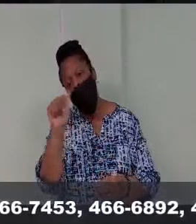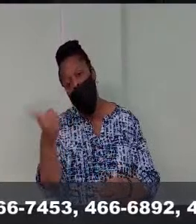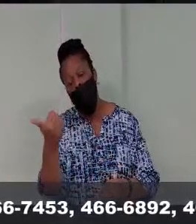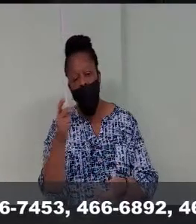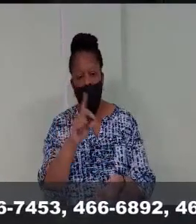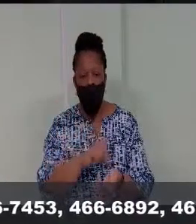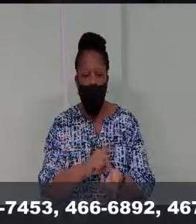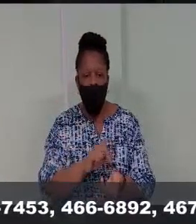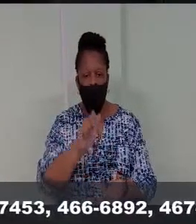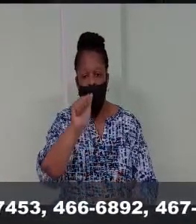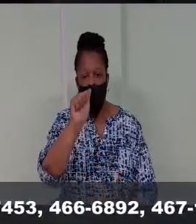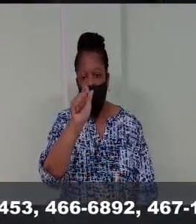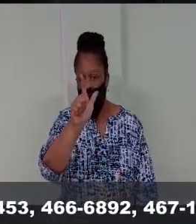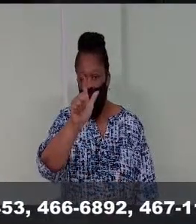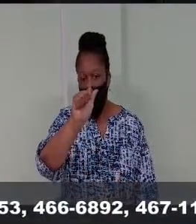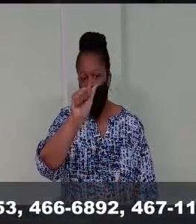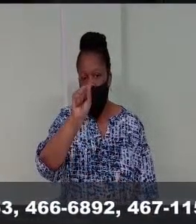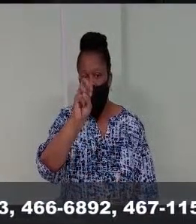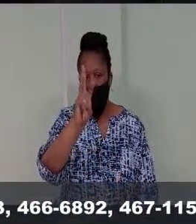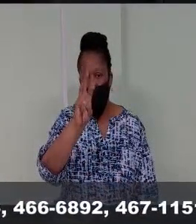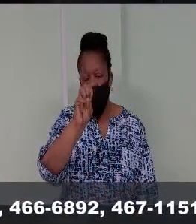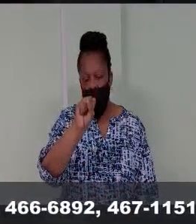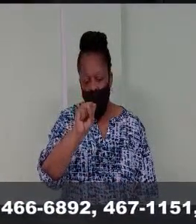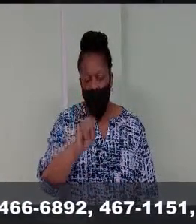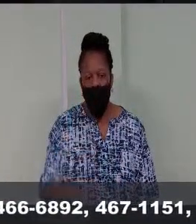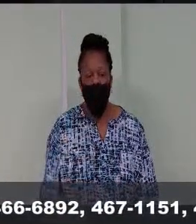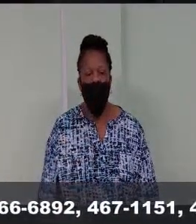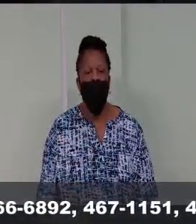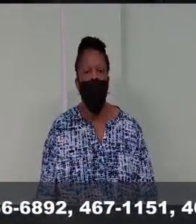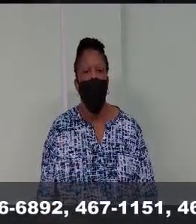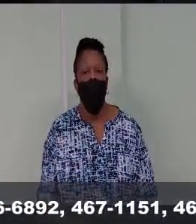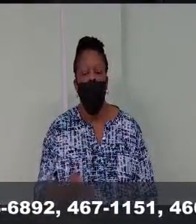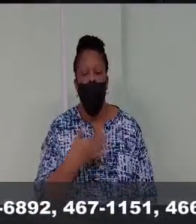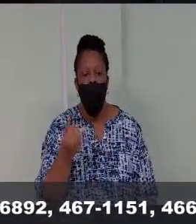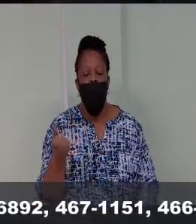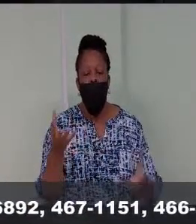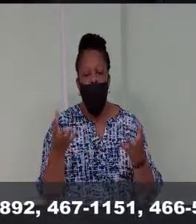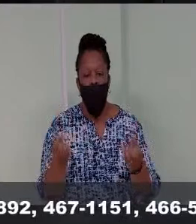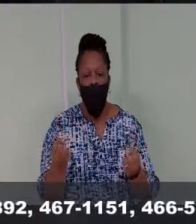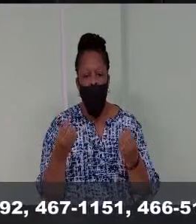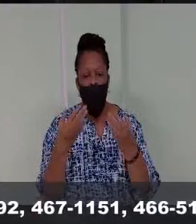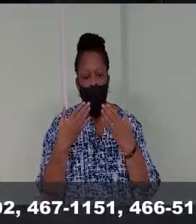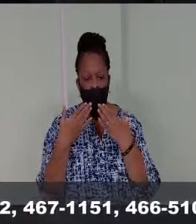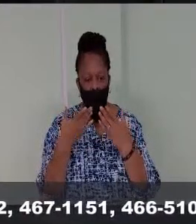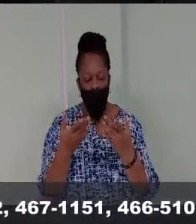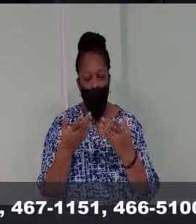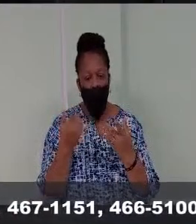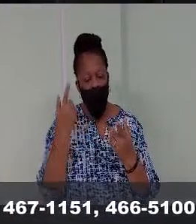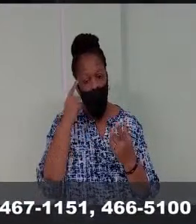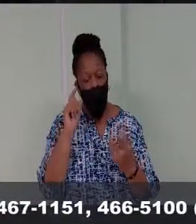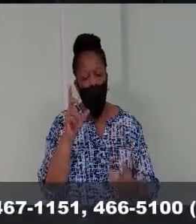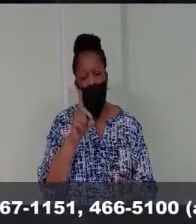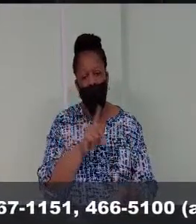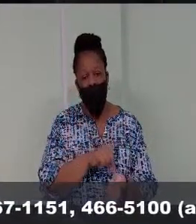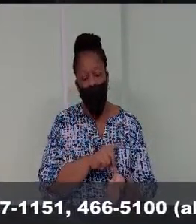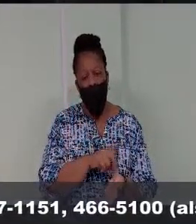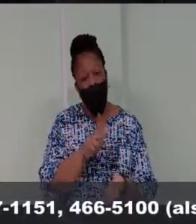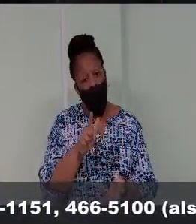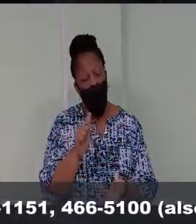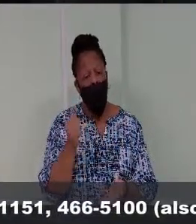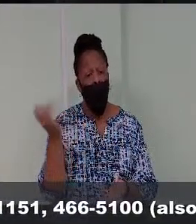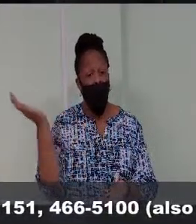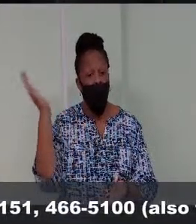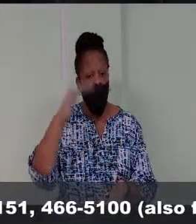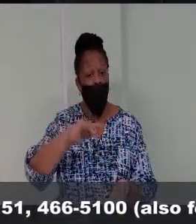our Chief Medical Officer, and I want to thank Dr. Laws as well for joining us